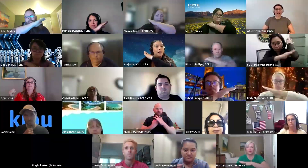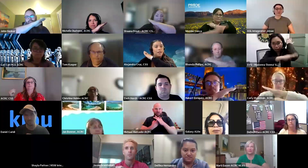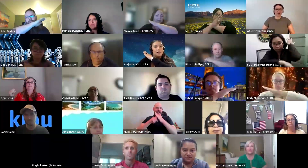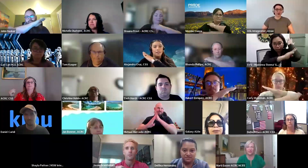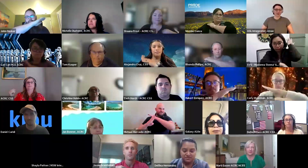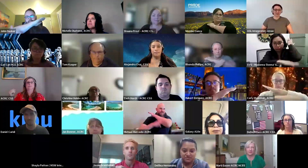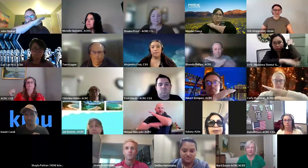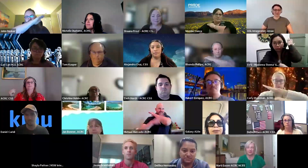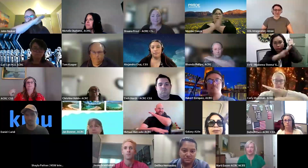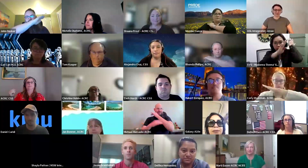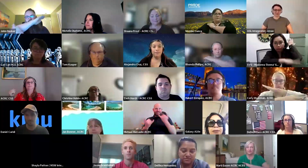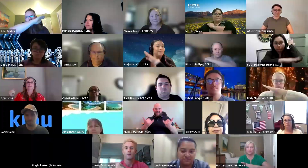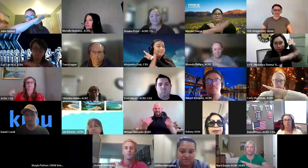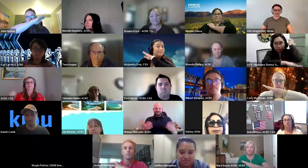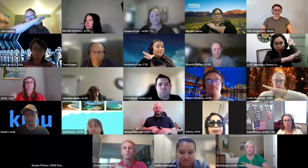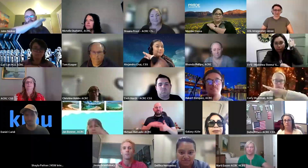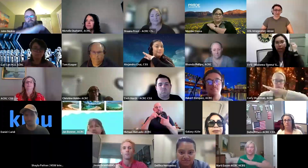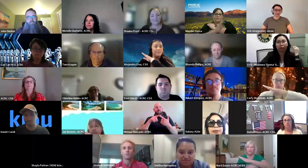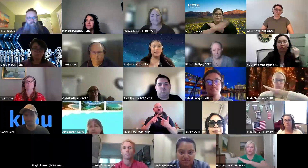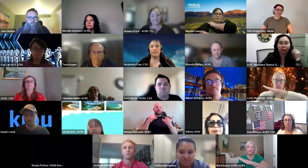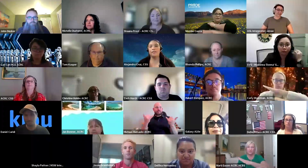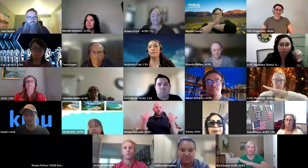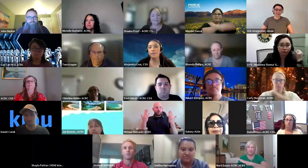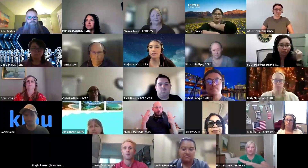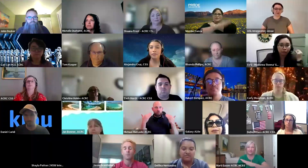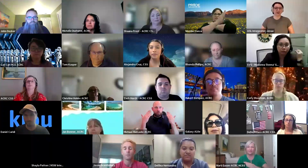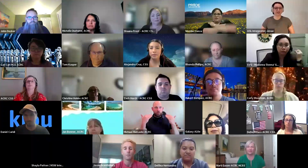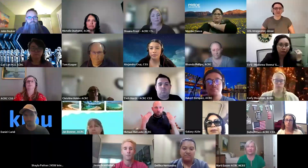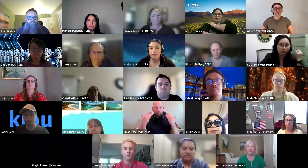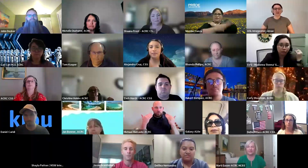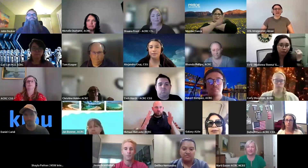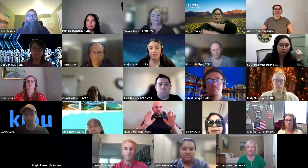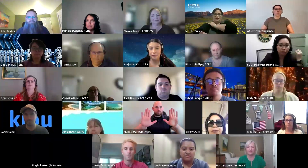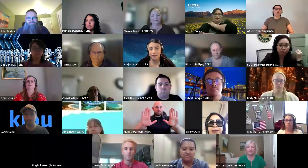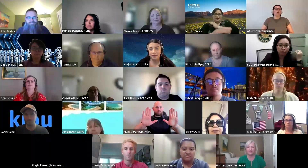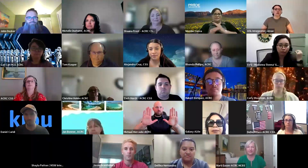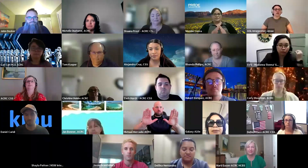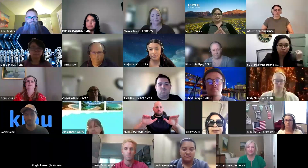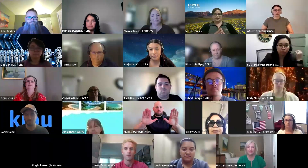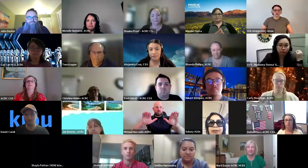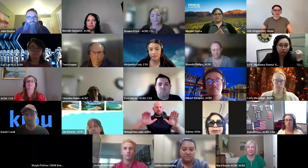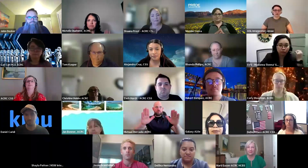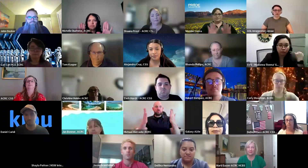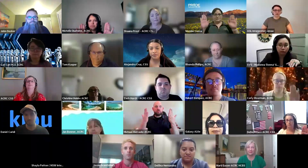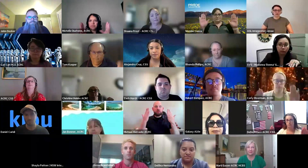Yep, so that's fall. So today's the start of fall. Now cool.